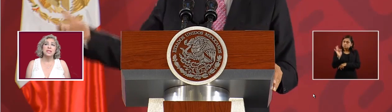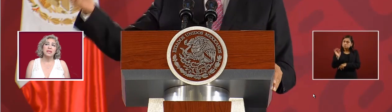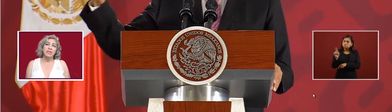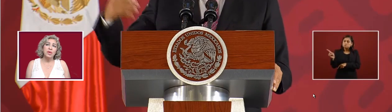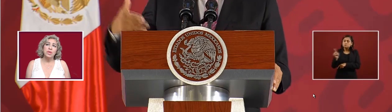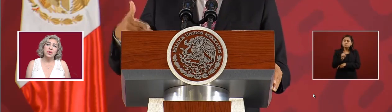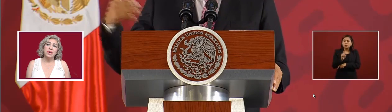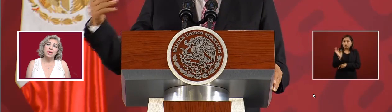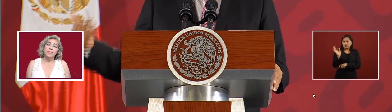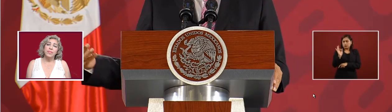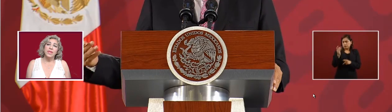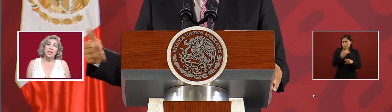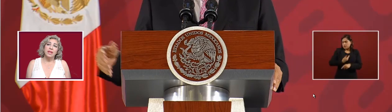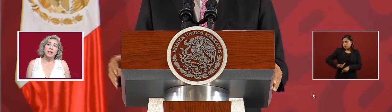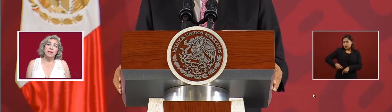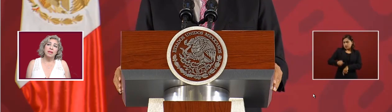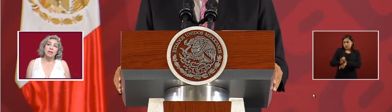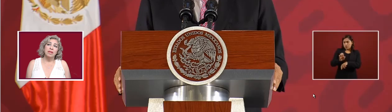president of Ecuador.